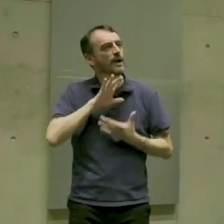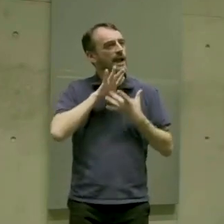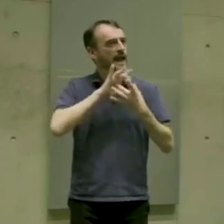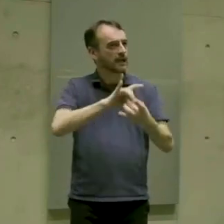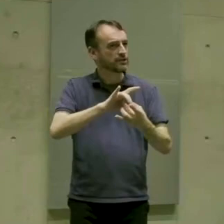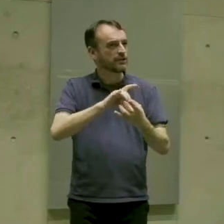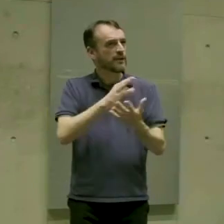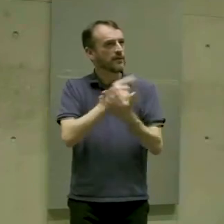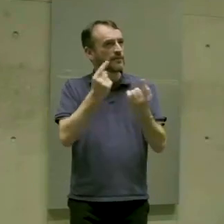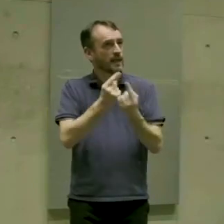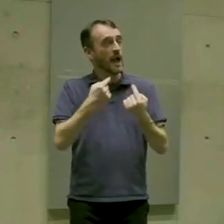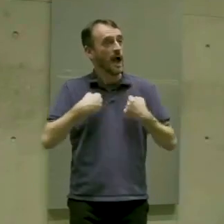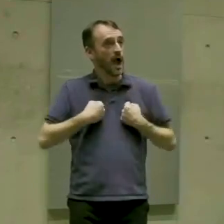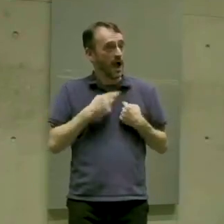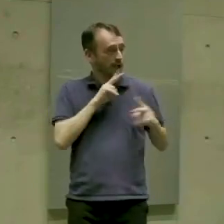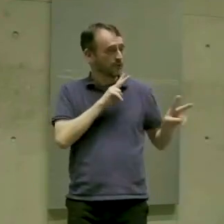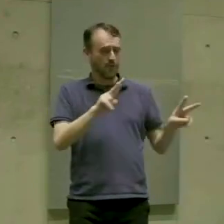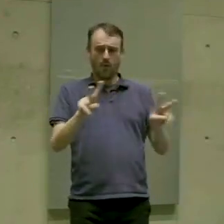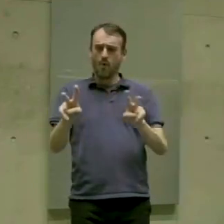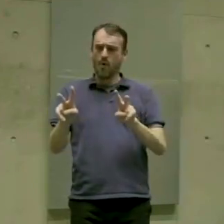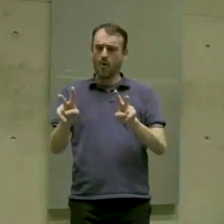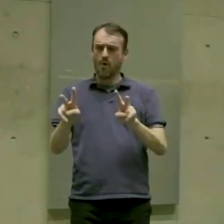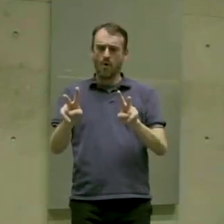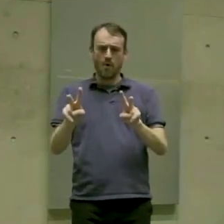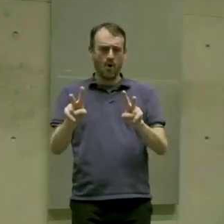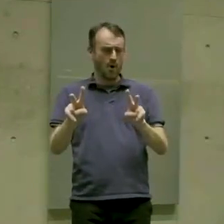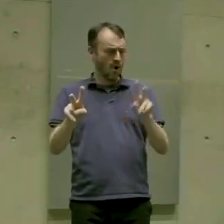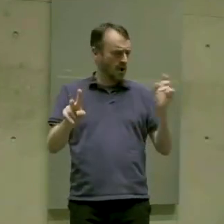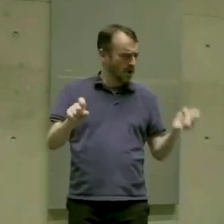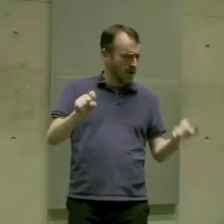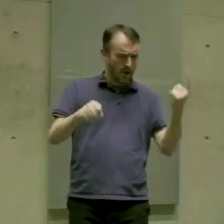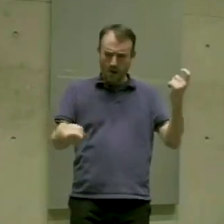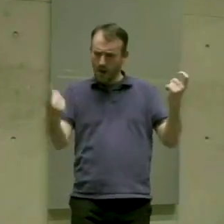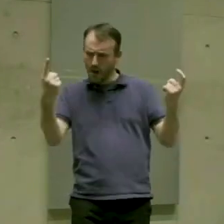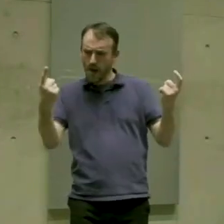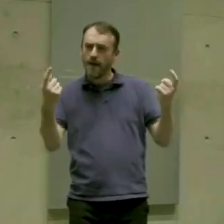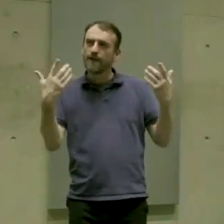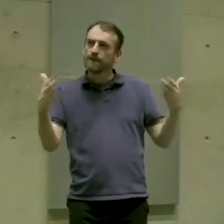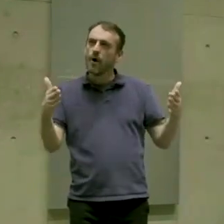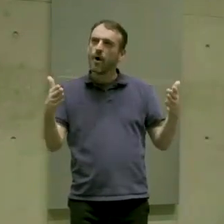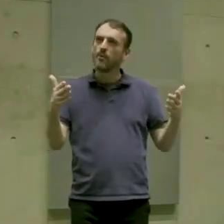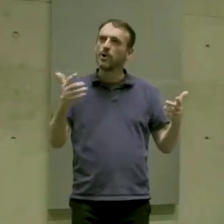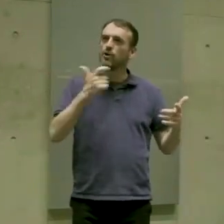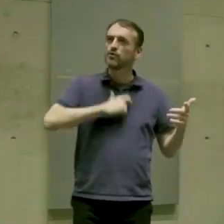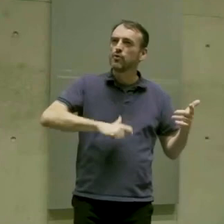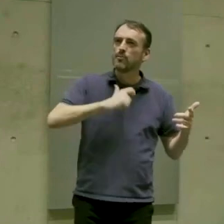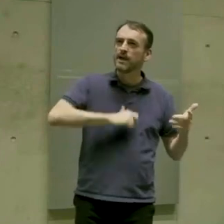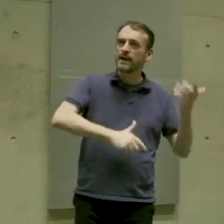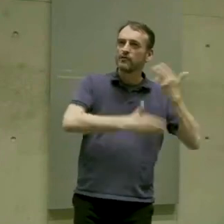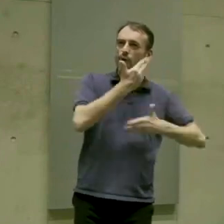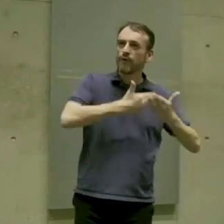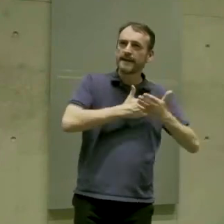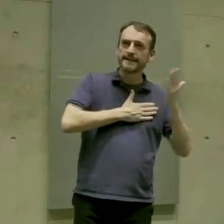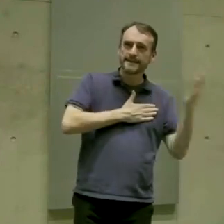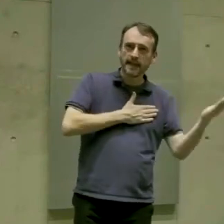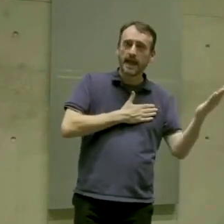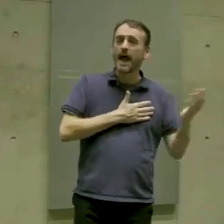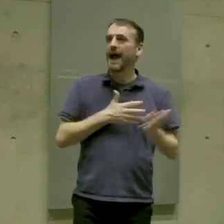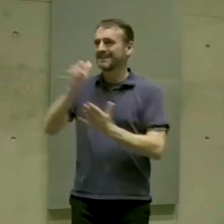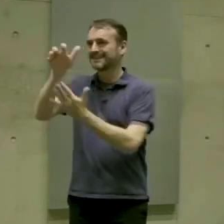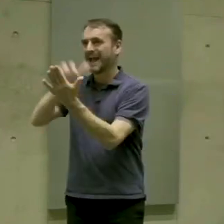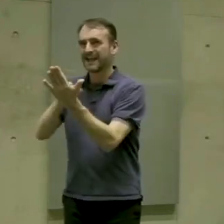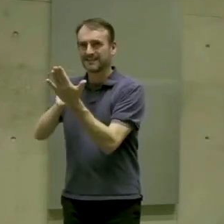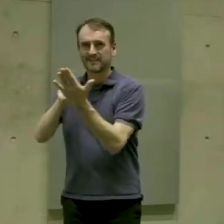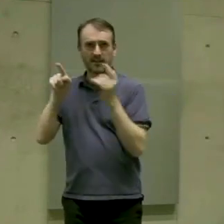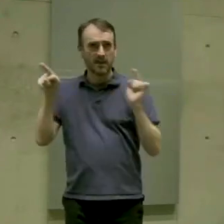happened to see naturally emerging from like the little slice of human texts, human stories that I have been so lucky enough to read in my